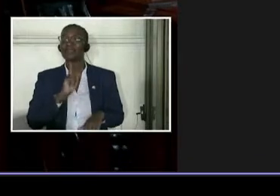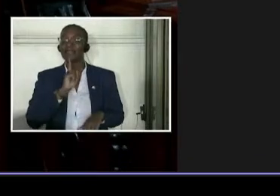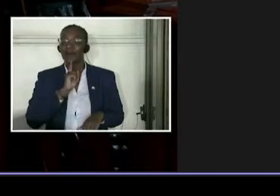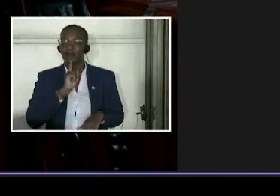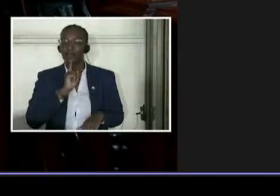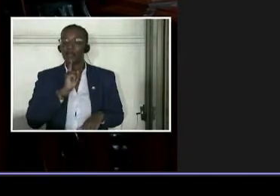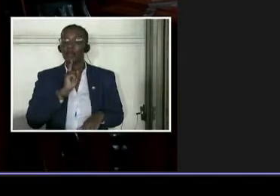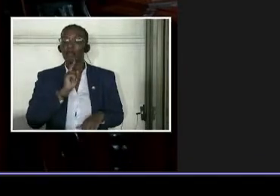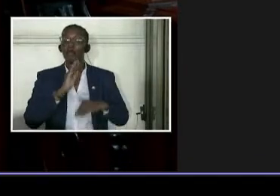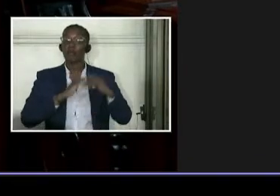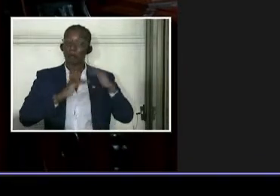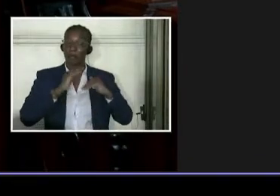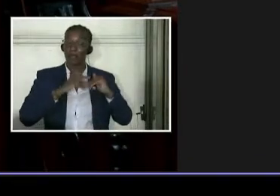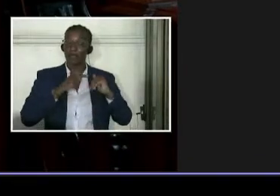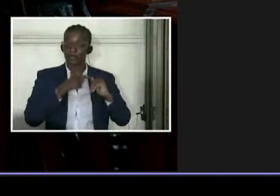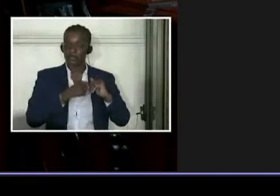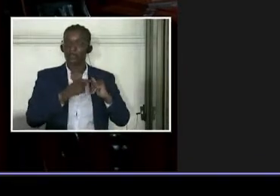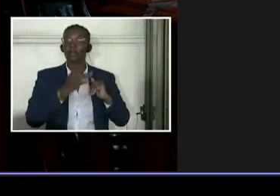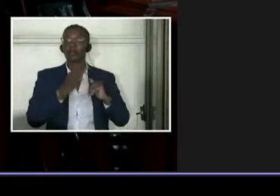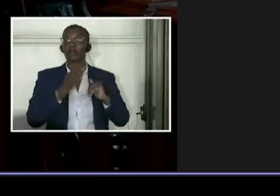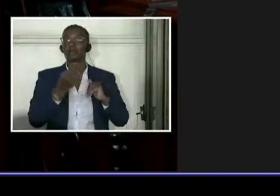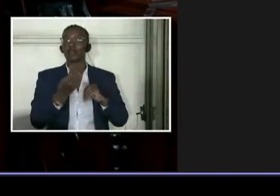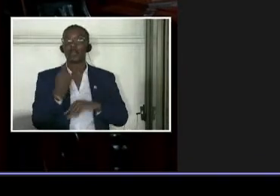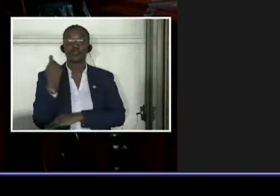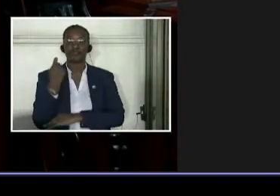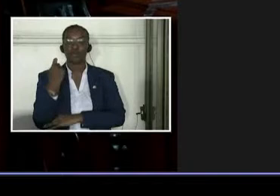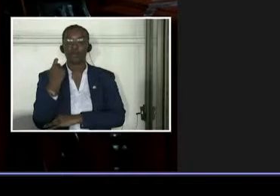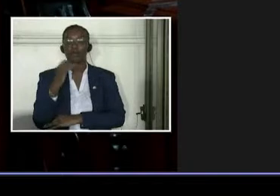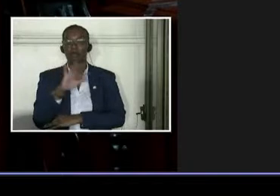7,157 houses will be built in rural areas.